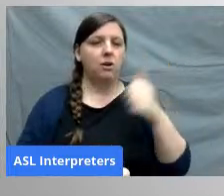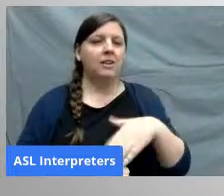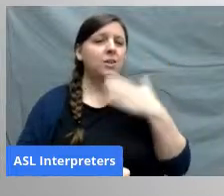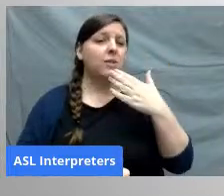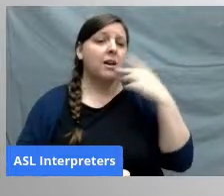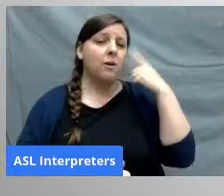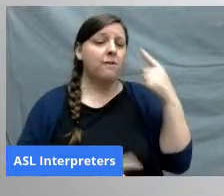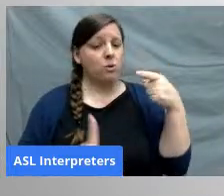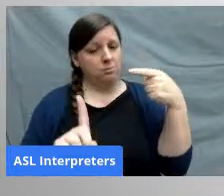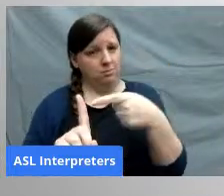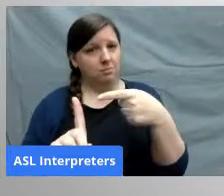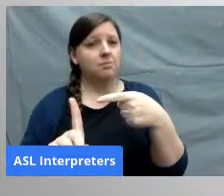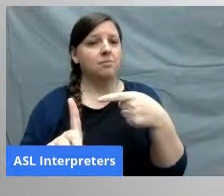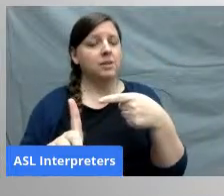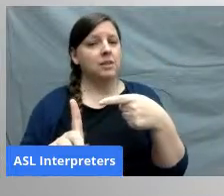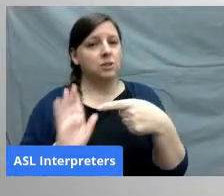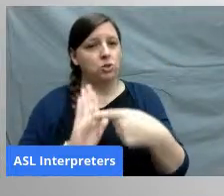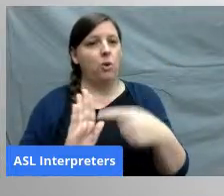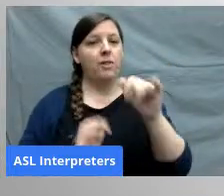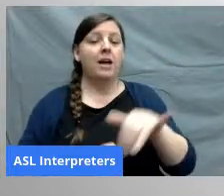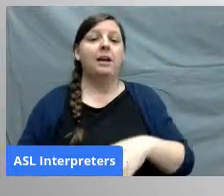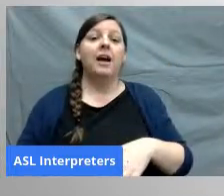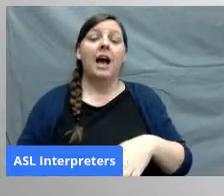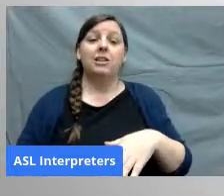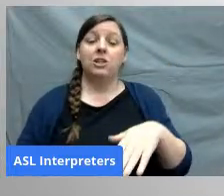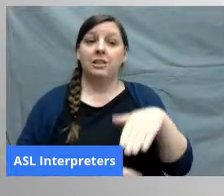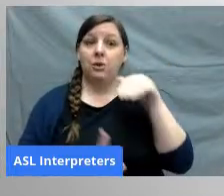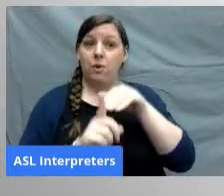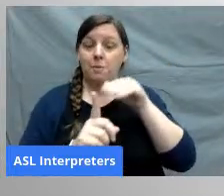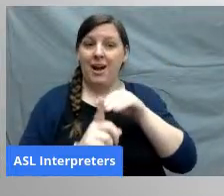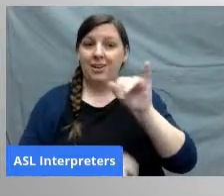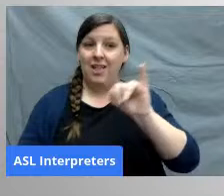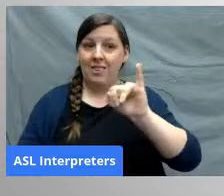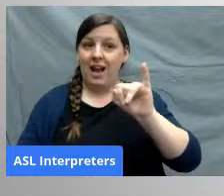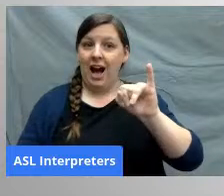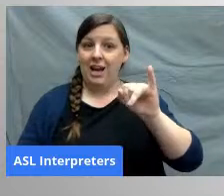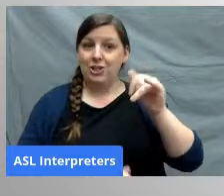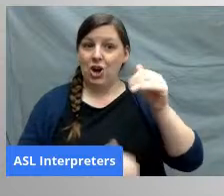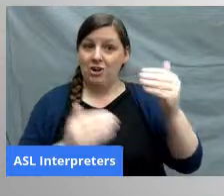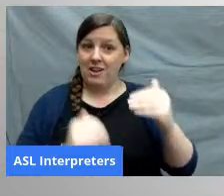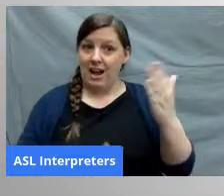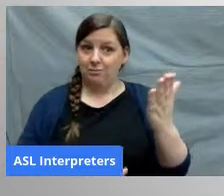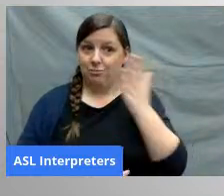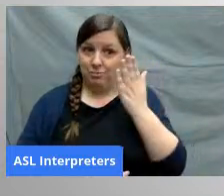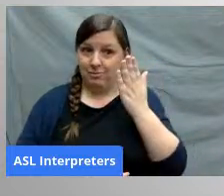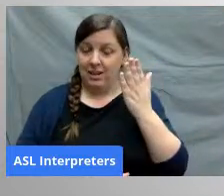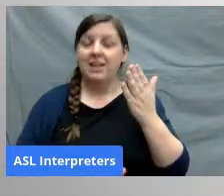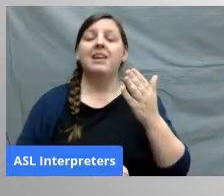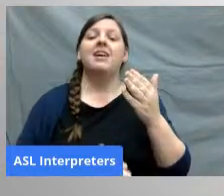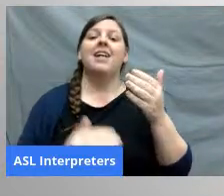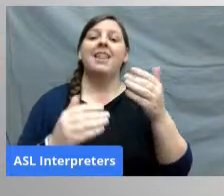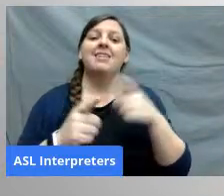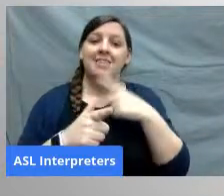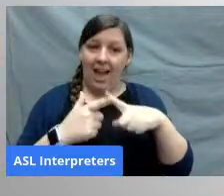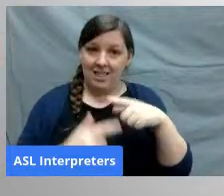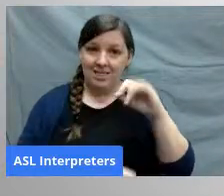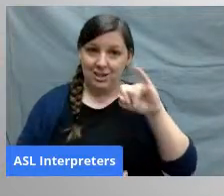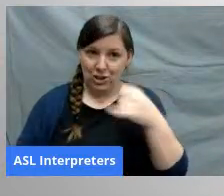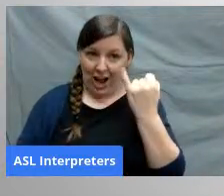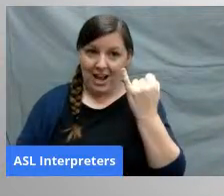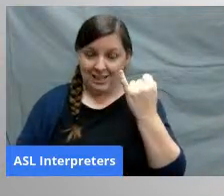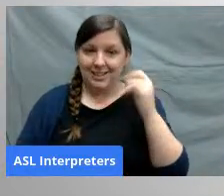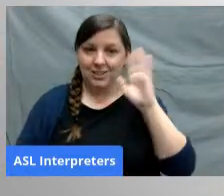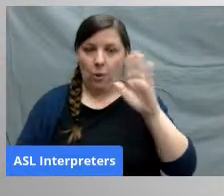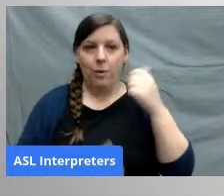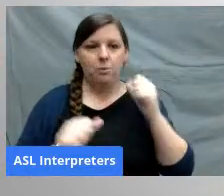are coming up. No, the I's are coming up next. Sorry, the I's are next and then the J's. So we will try to get